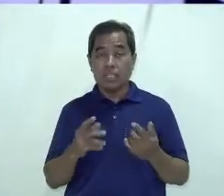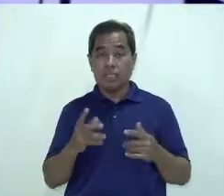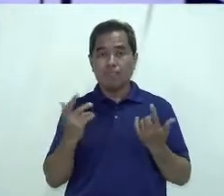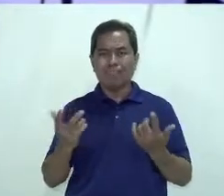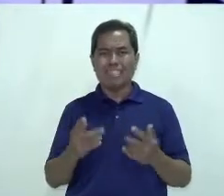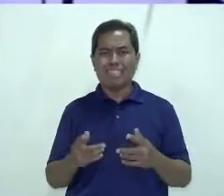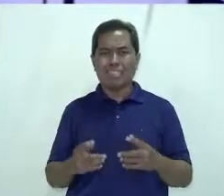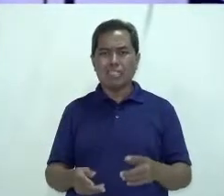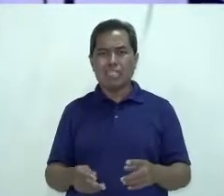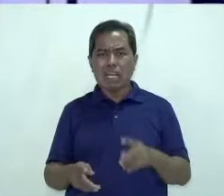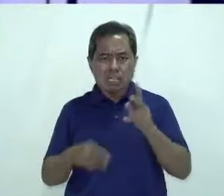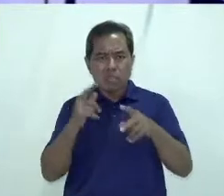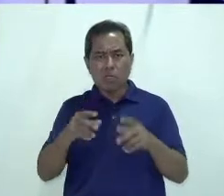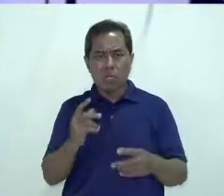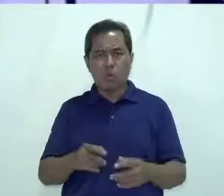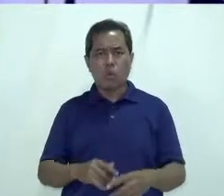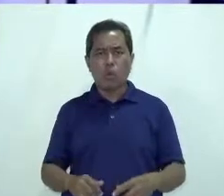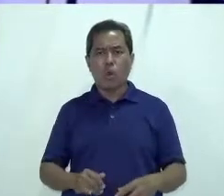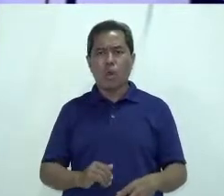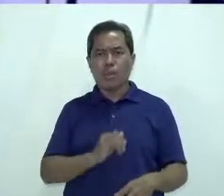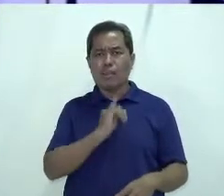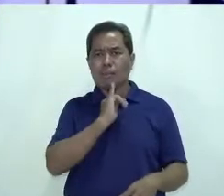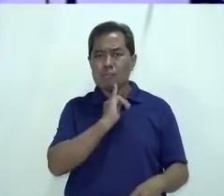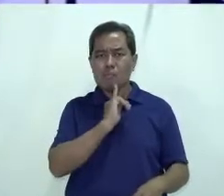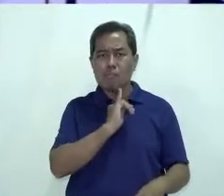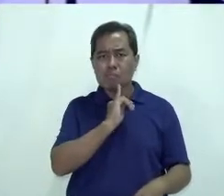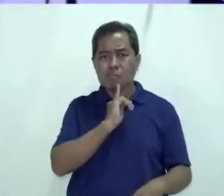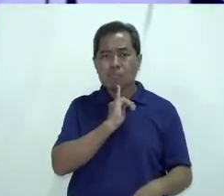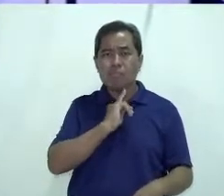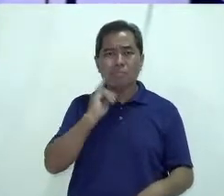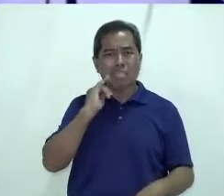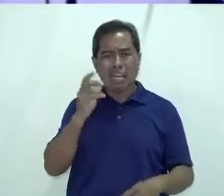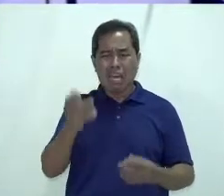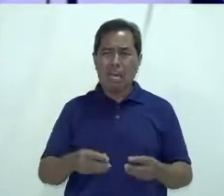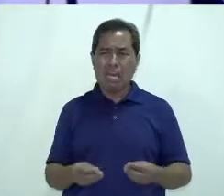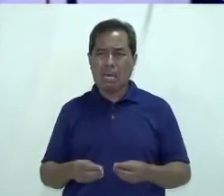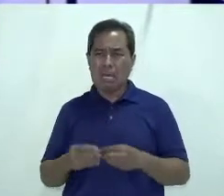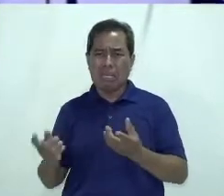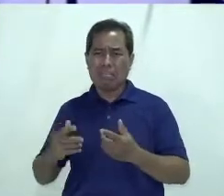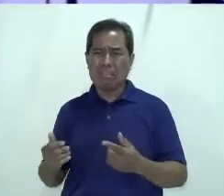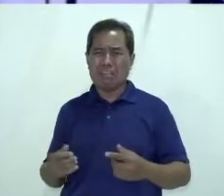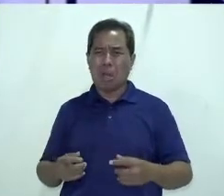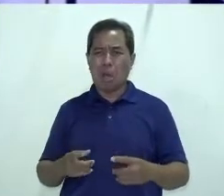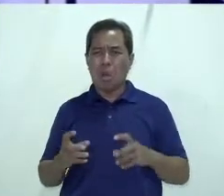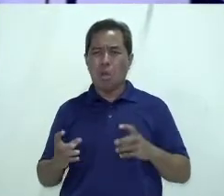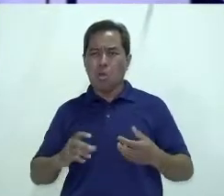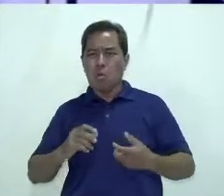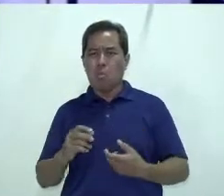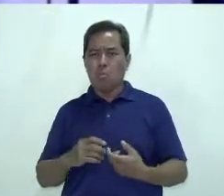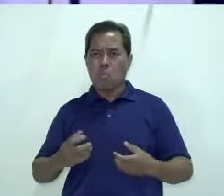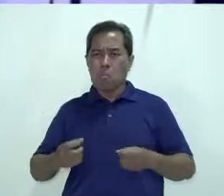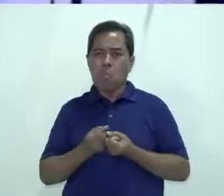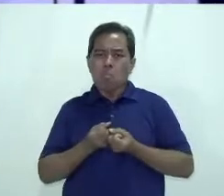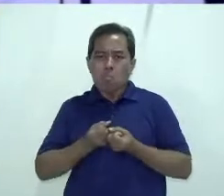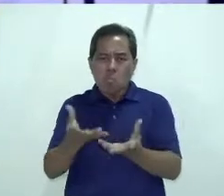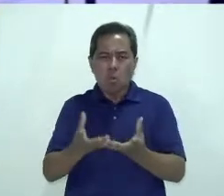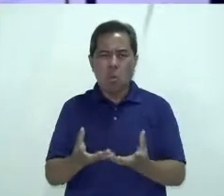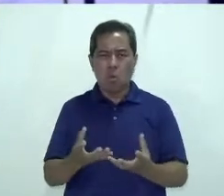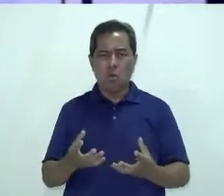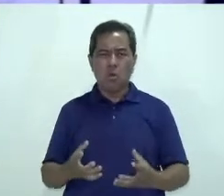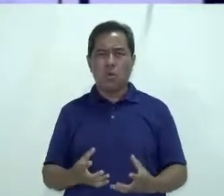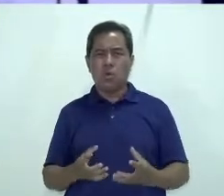are Jews and are throwing our city into an uproar by advocating customs unlawful for